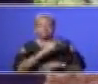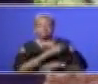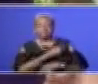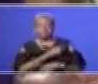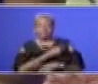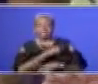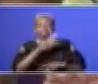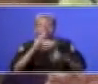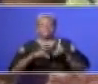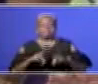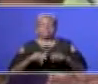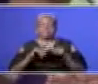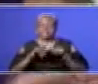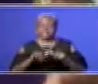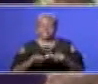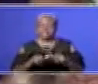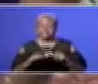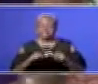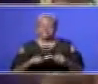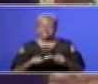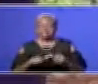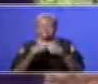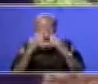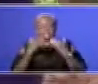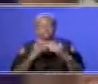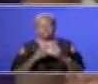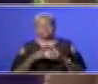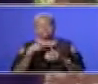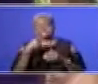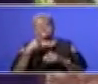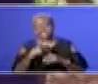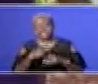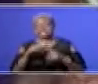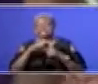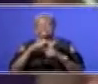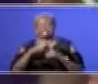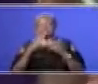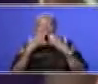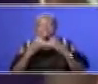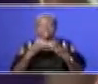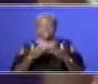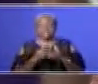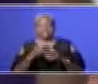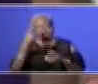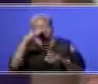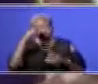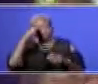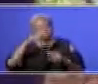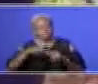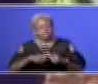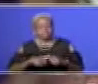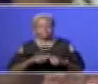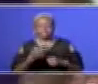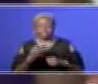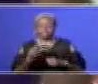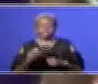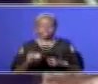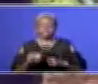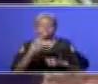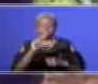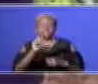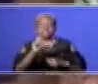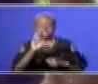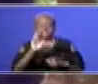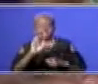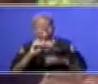are still scarred, that still remember this day. We say a special thanks for remembering us. Yes. And to the TUC family,